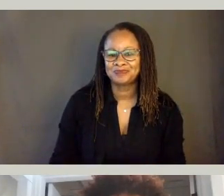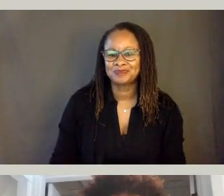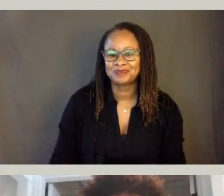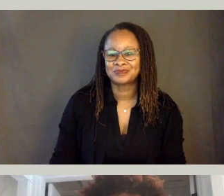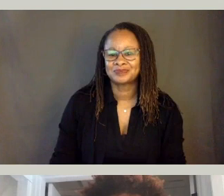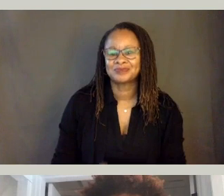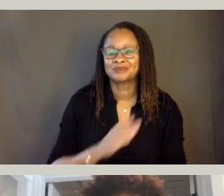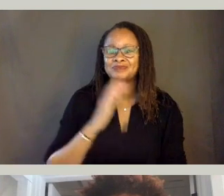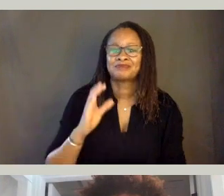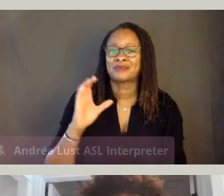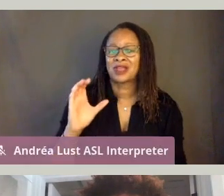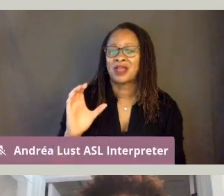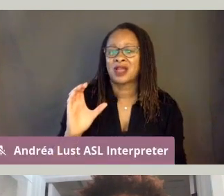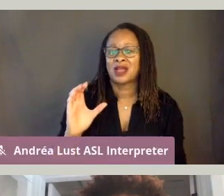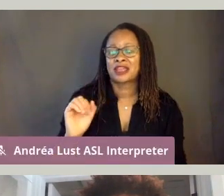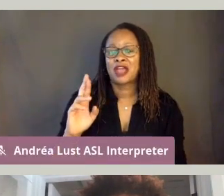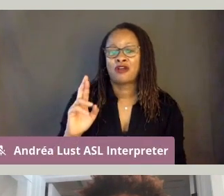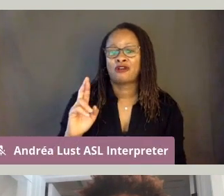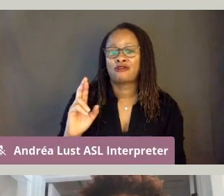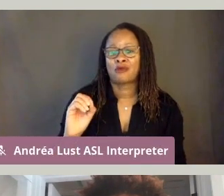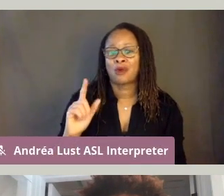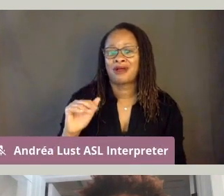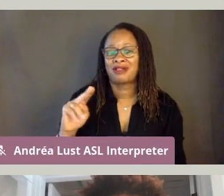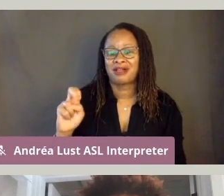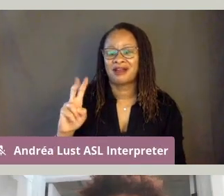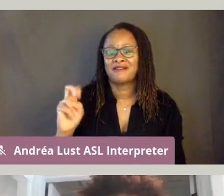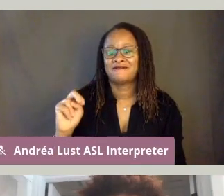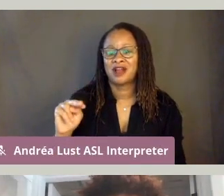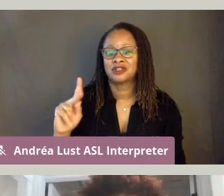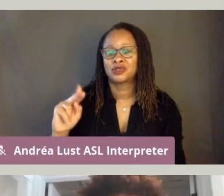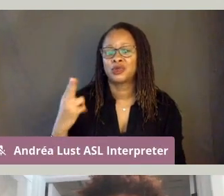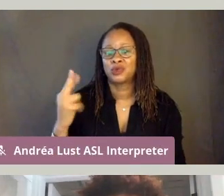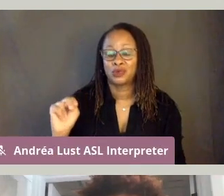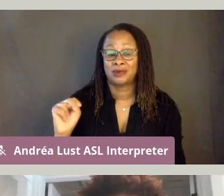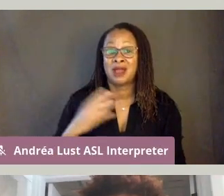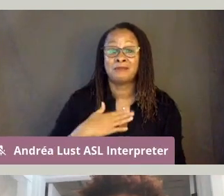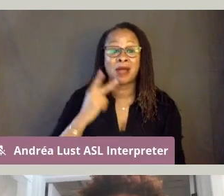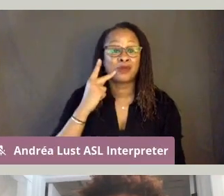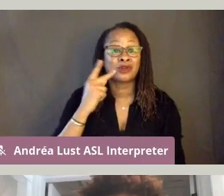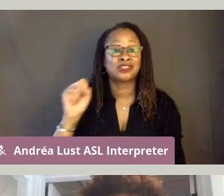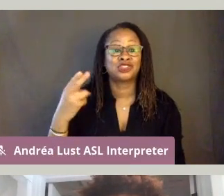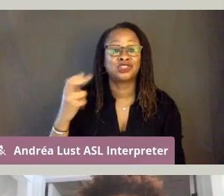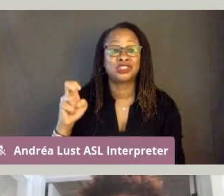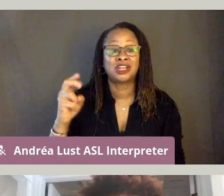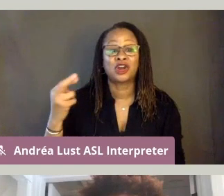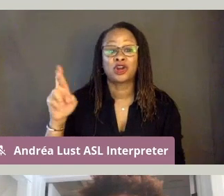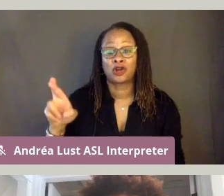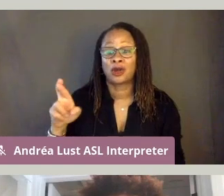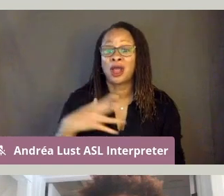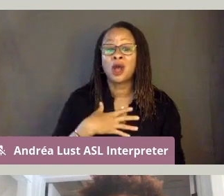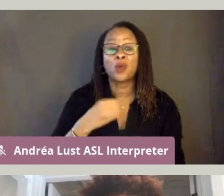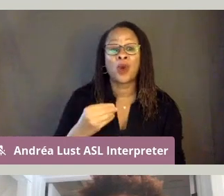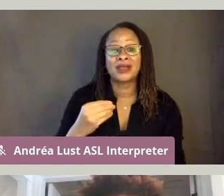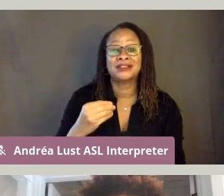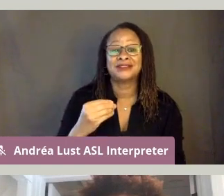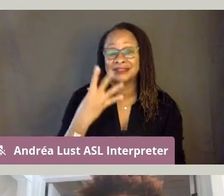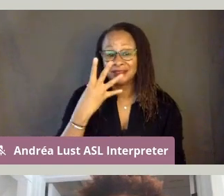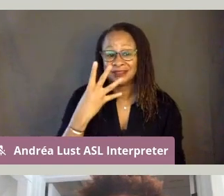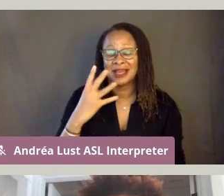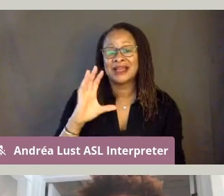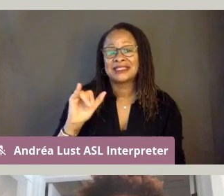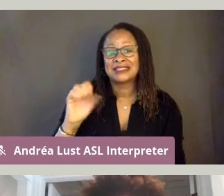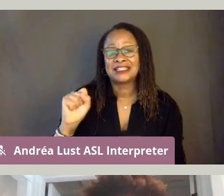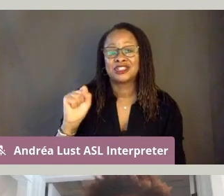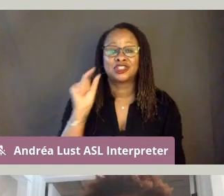I'm Caroline Von Kuhn. My pronouns are she, her. I am a white cisgender woman with red wavy